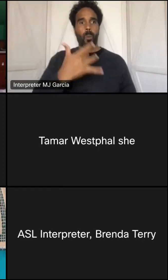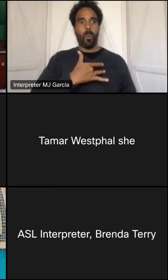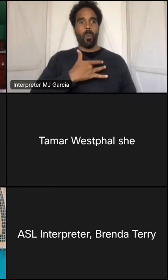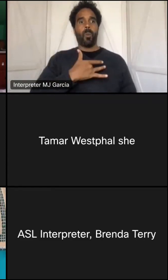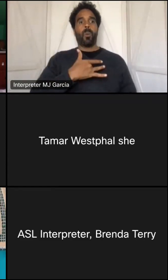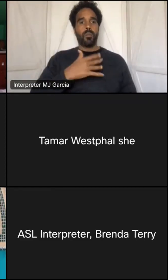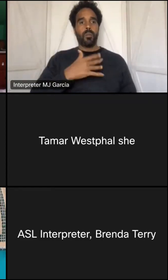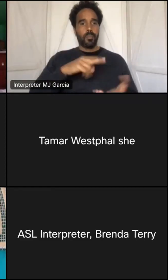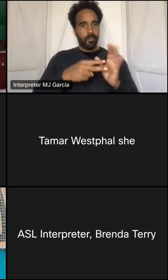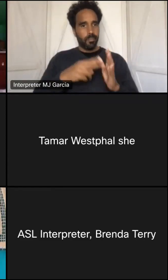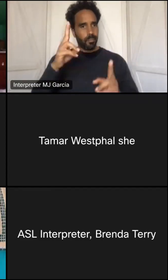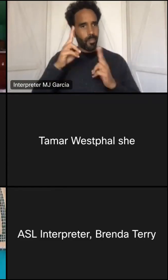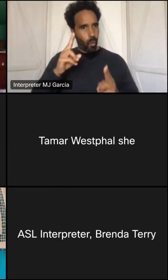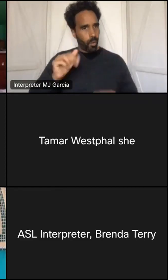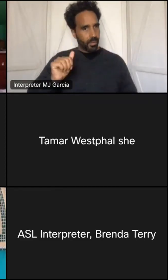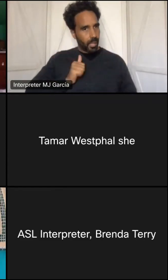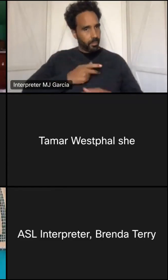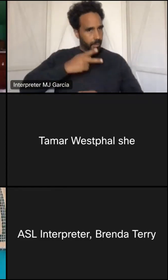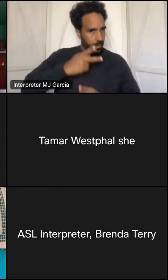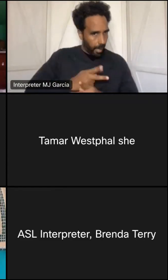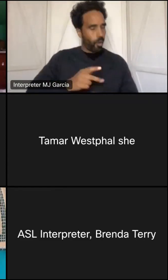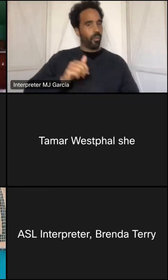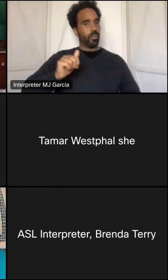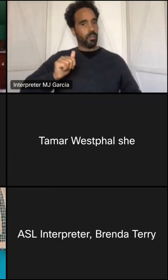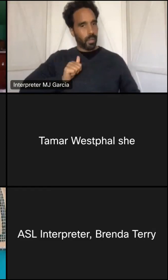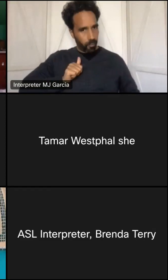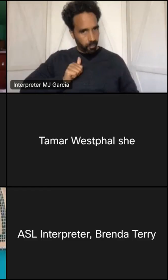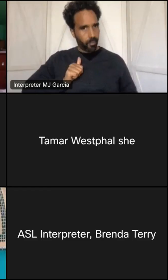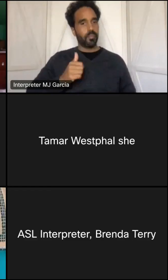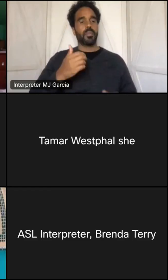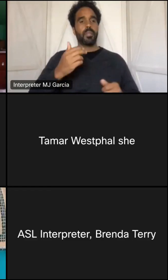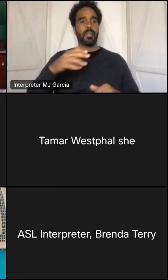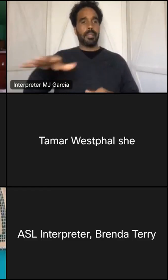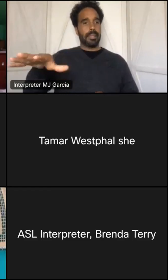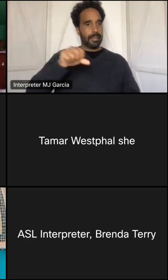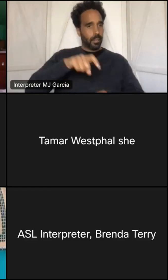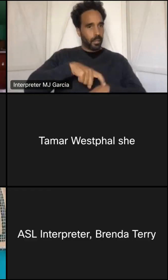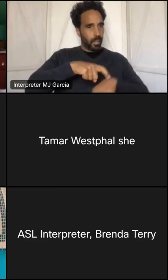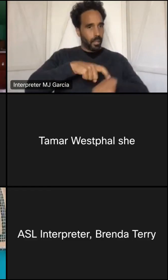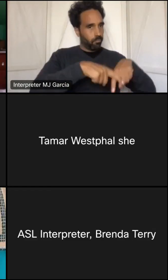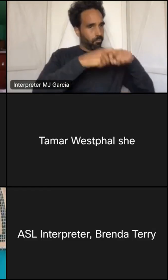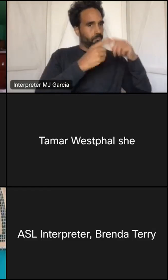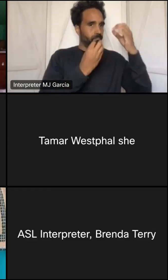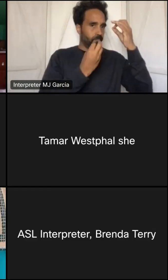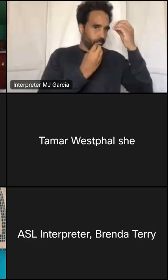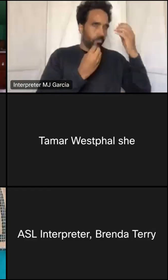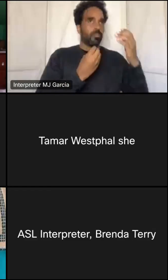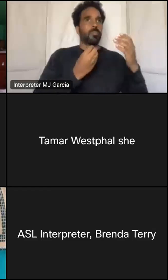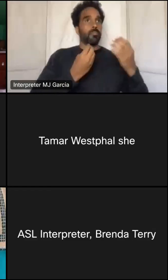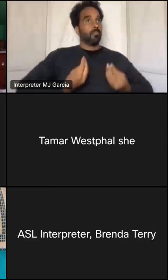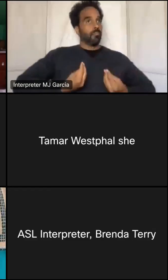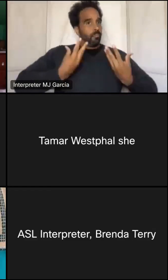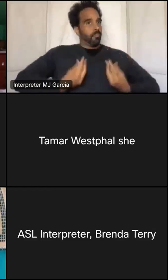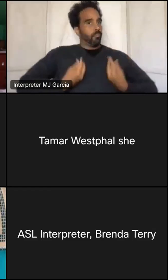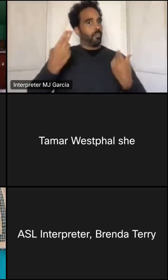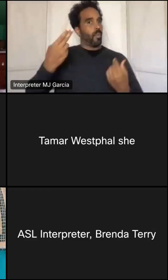honoring yourself. Take care of yourself. Take time to reflect, to live the present, to keep hope. As